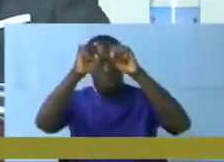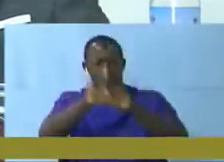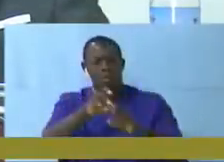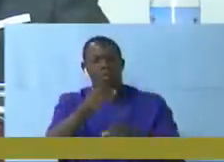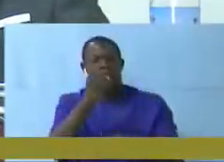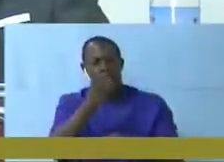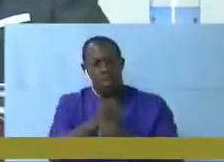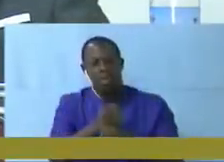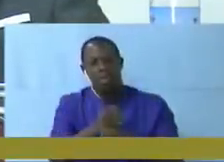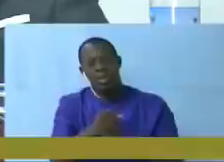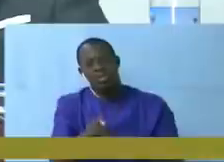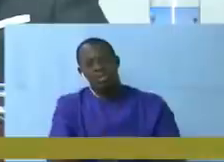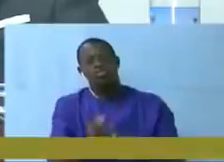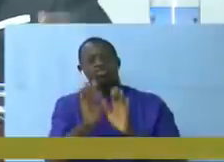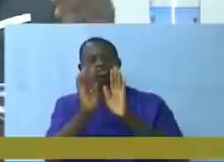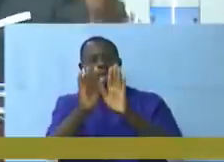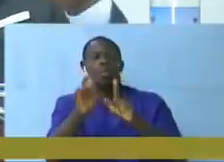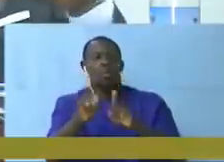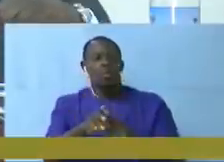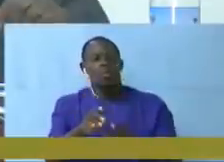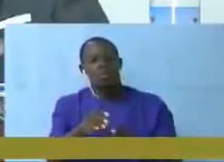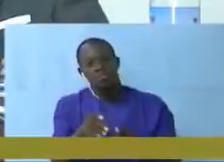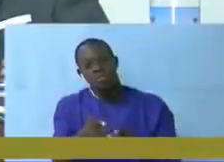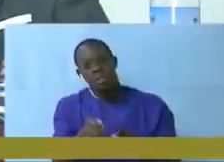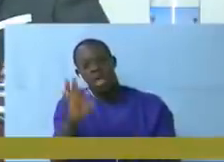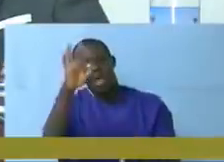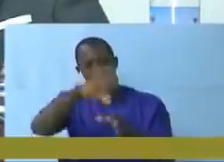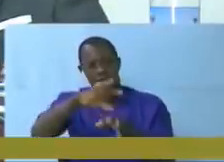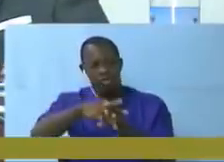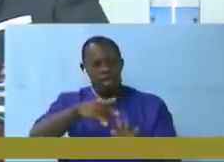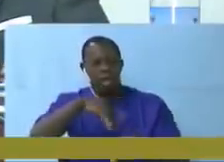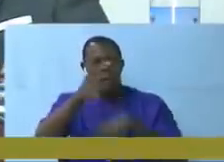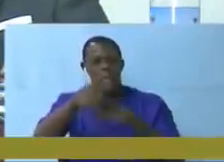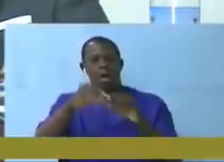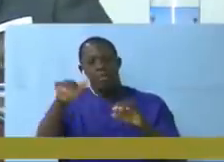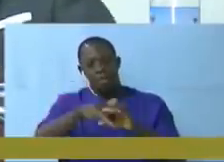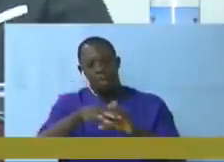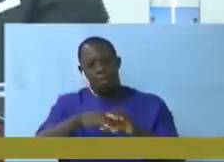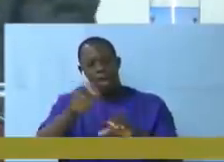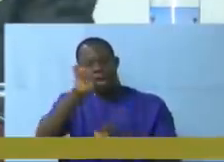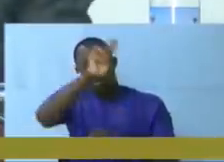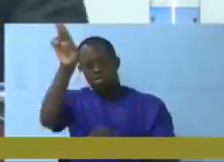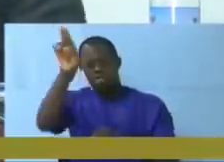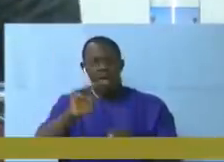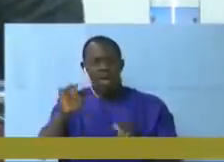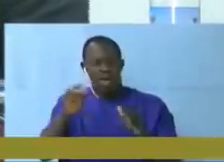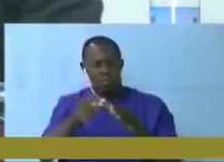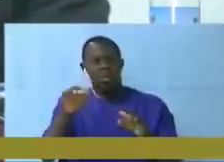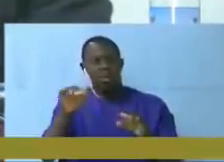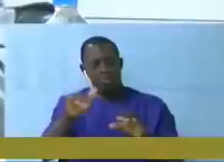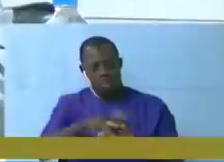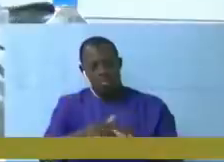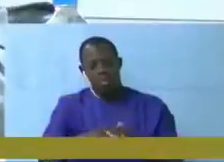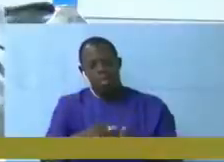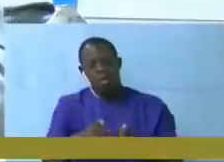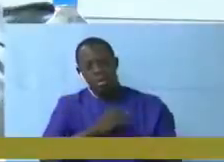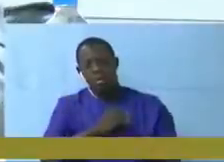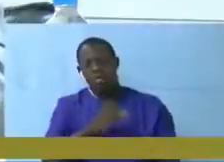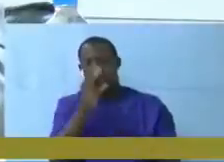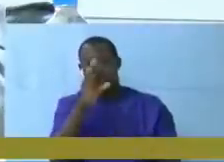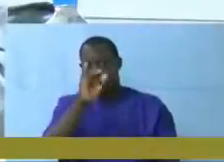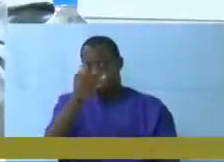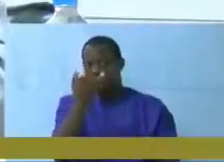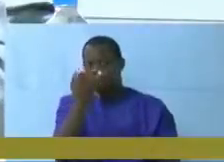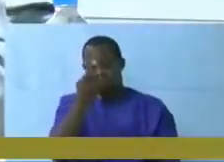the election of members of parliament from within his own party. That's very correct. It really wouldn't matter how